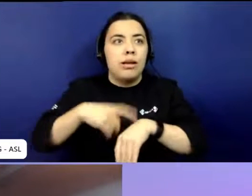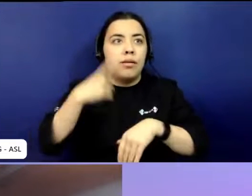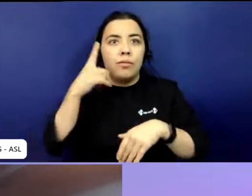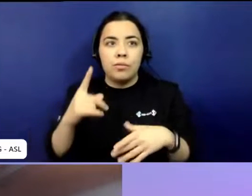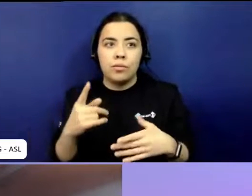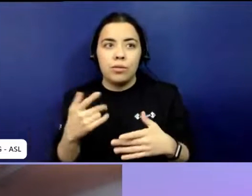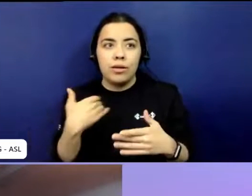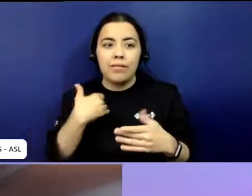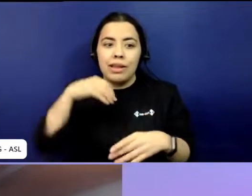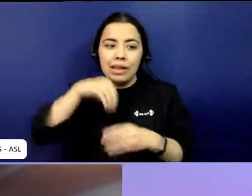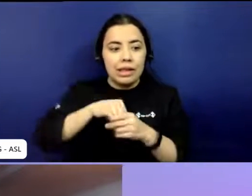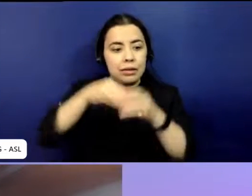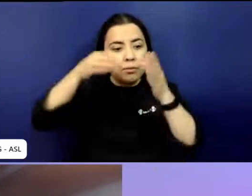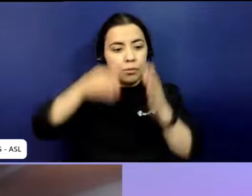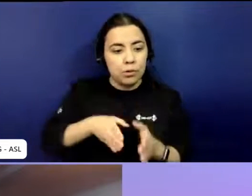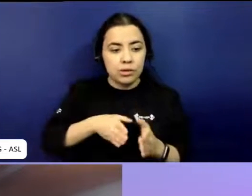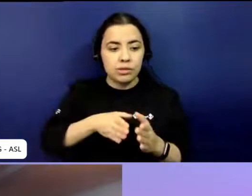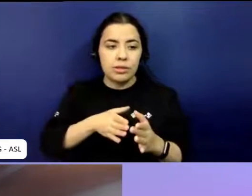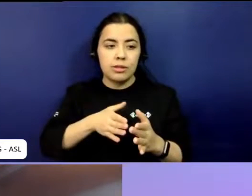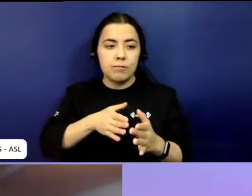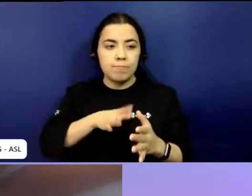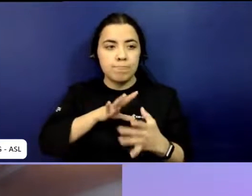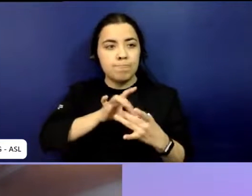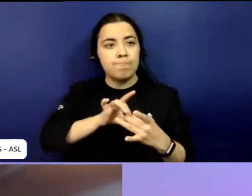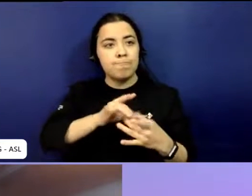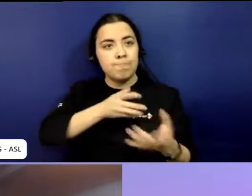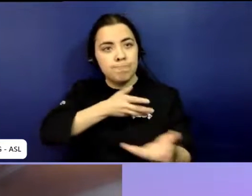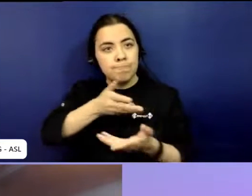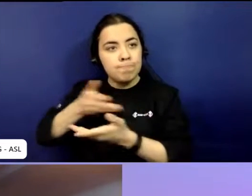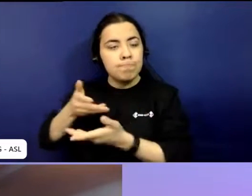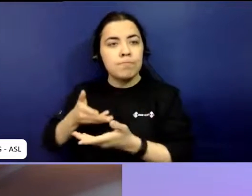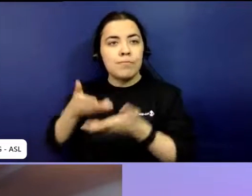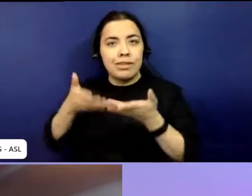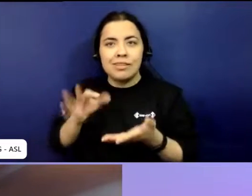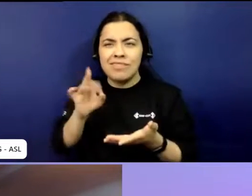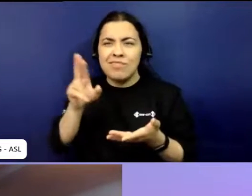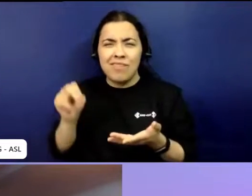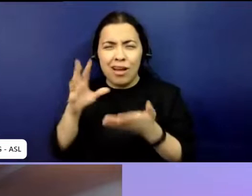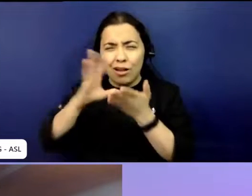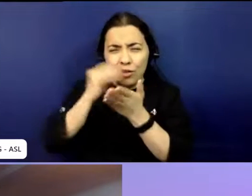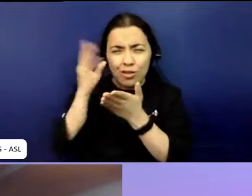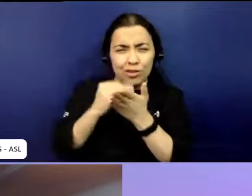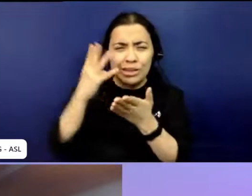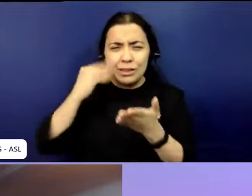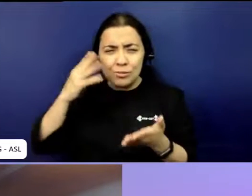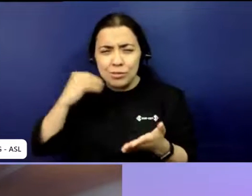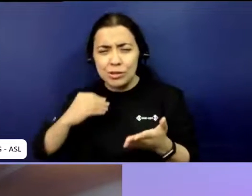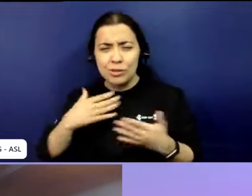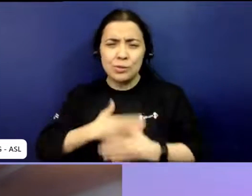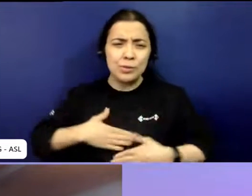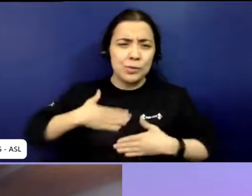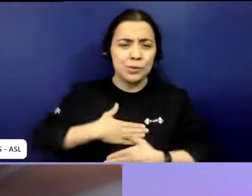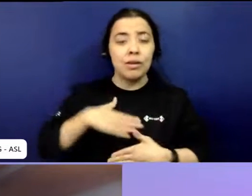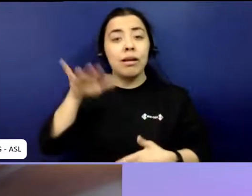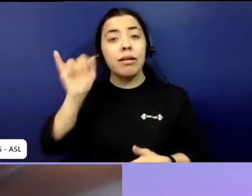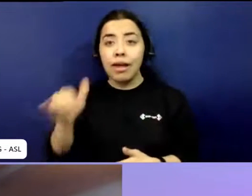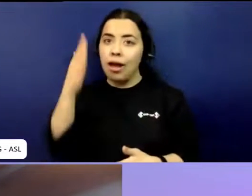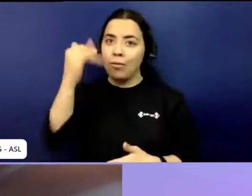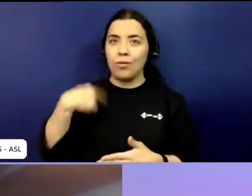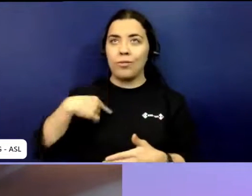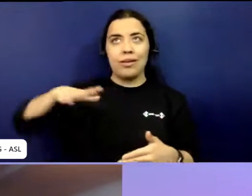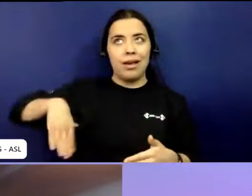that in-person contact and to then facilitate this fun kind of learning experience. And so that's why we haven't gone